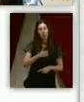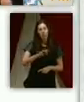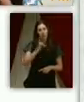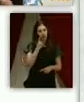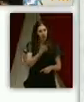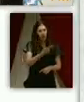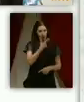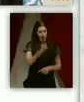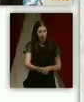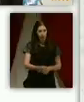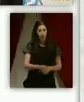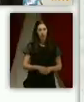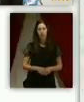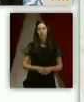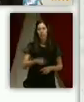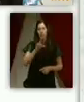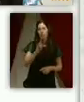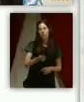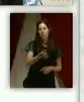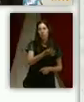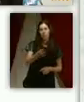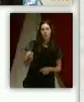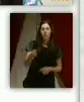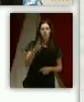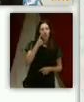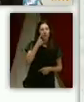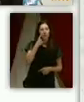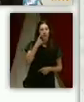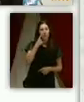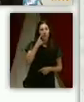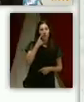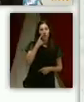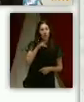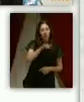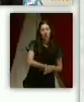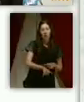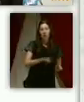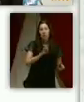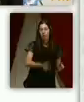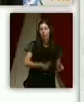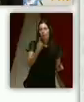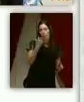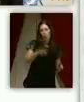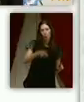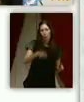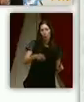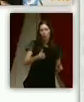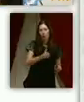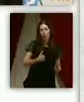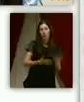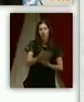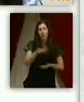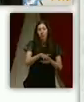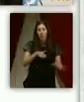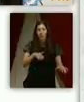individuals with memory loss. This could be easily identified. It is important that the hangout